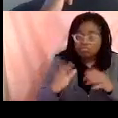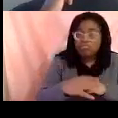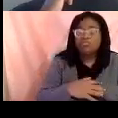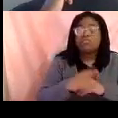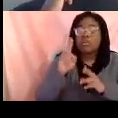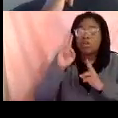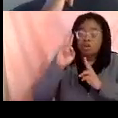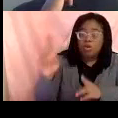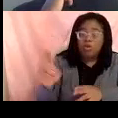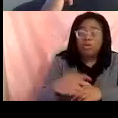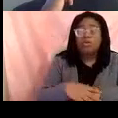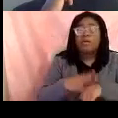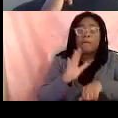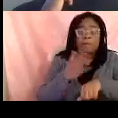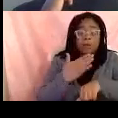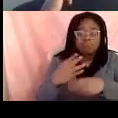homage, music,